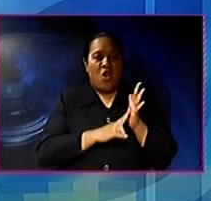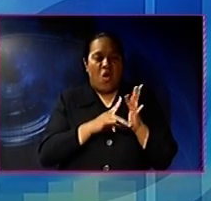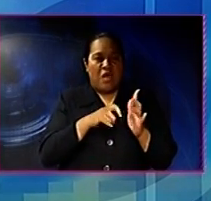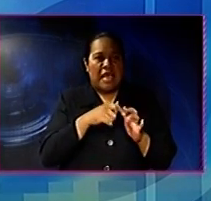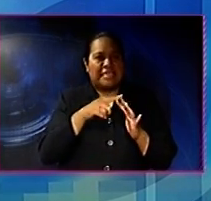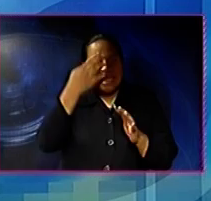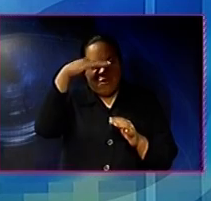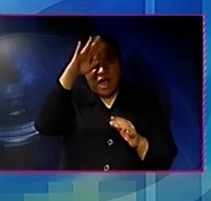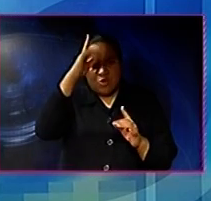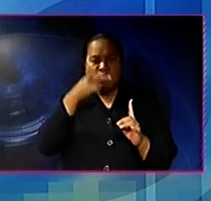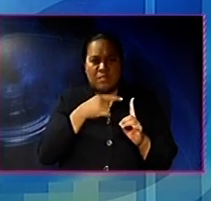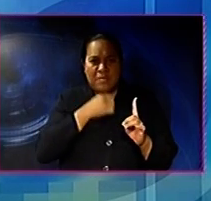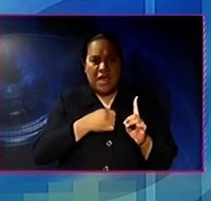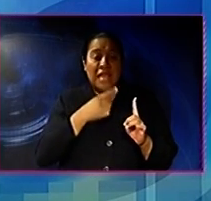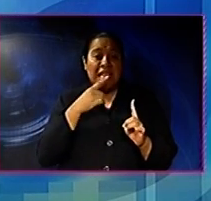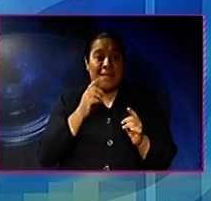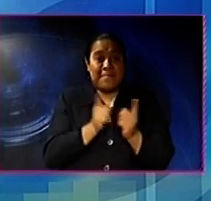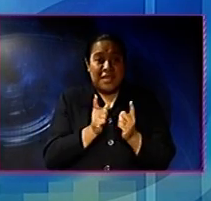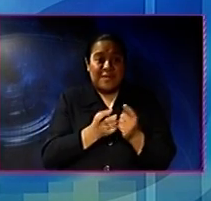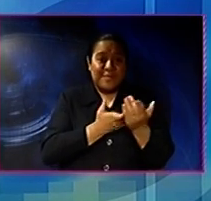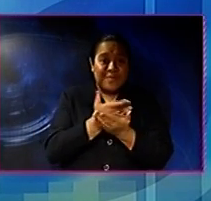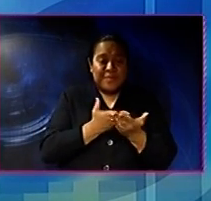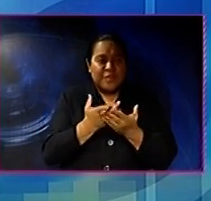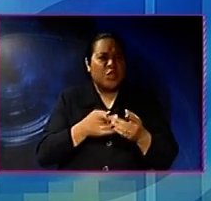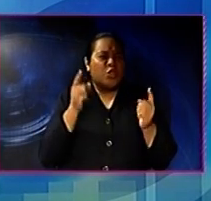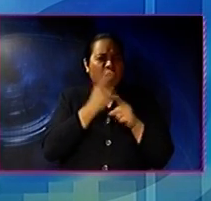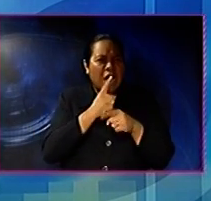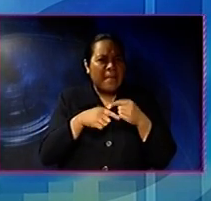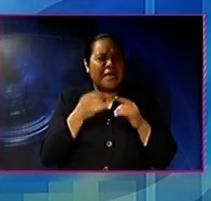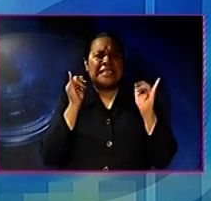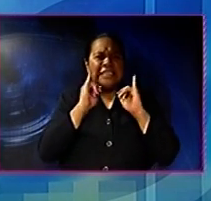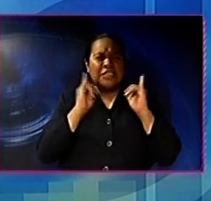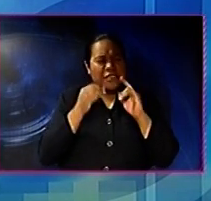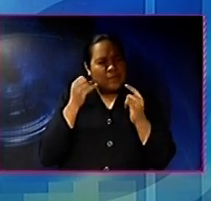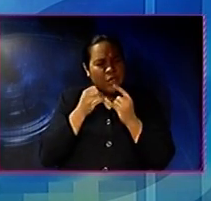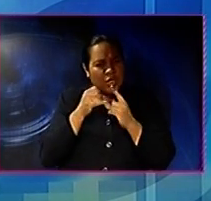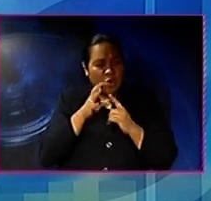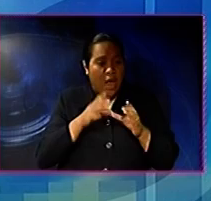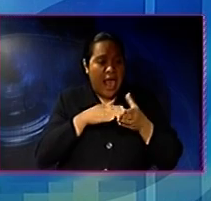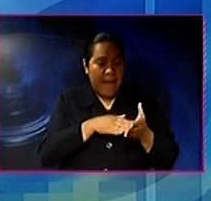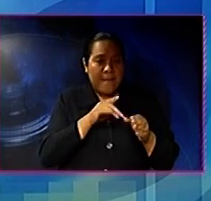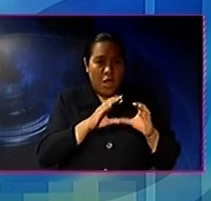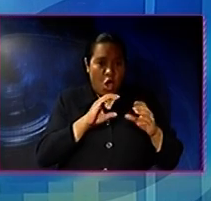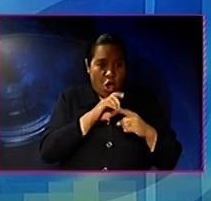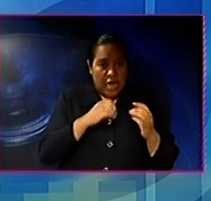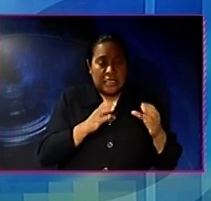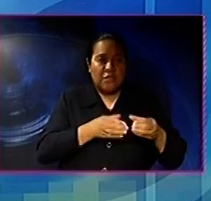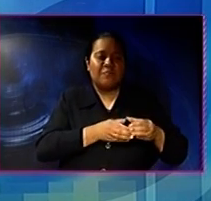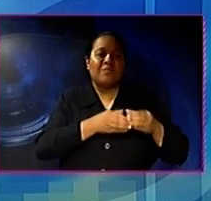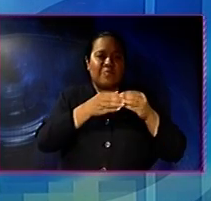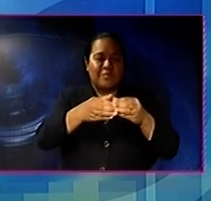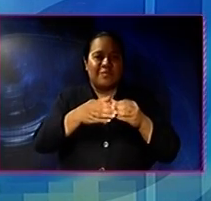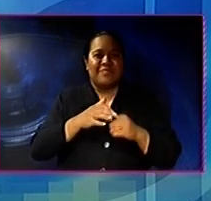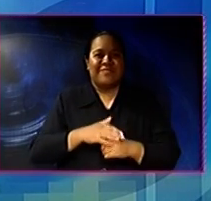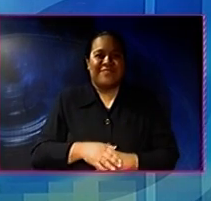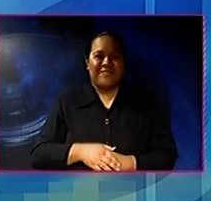Ratu Inoke Kombombola said the meeting will address and progress key issues put forward that will take the organization and the